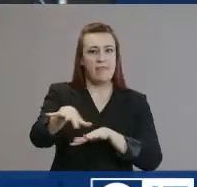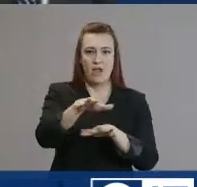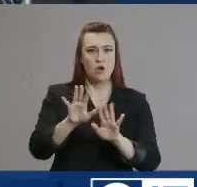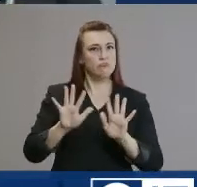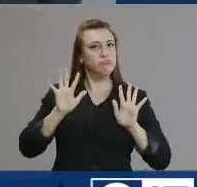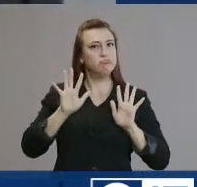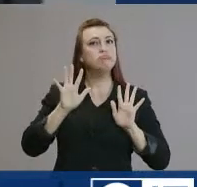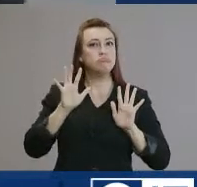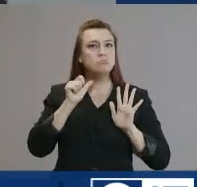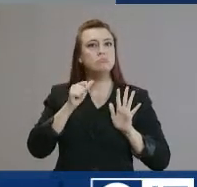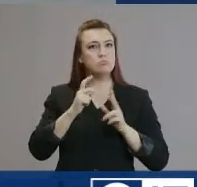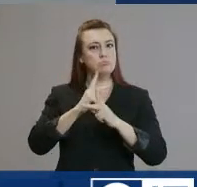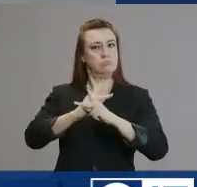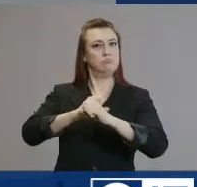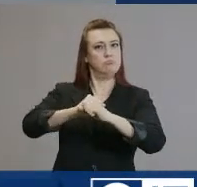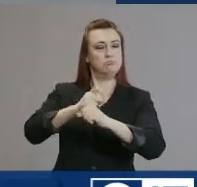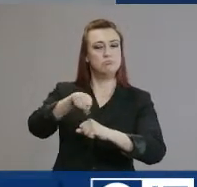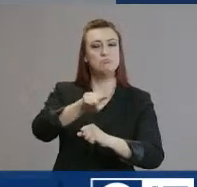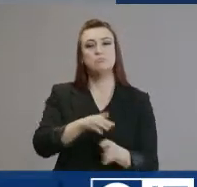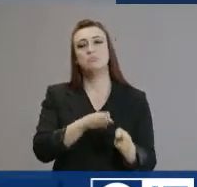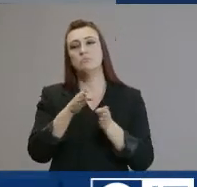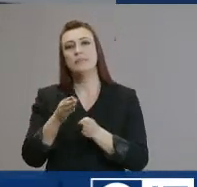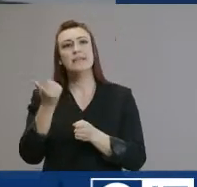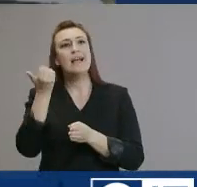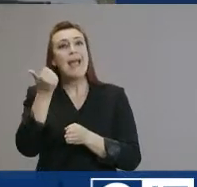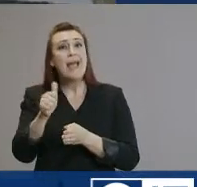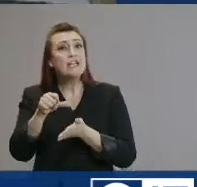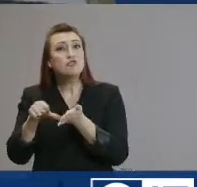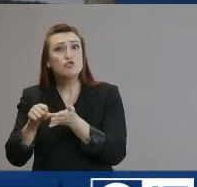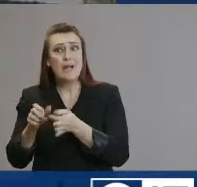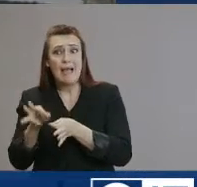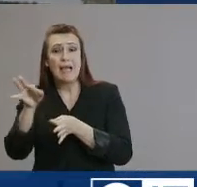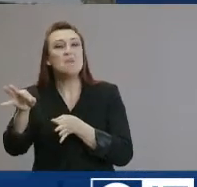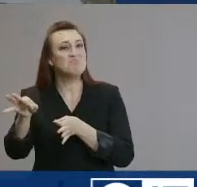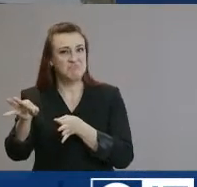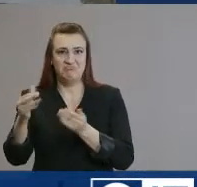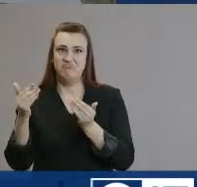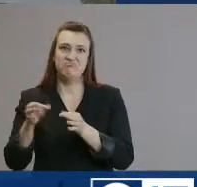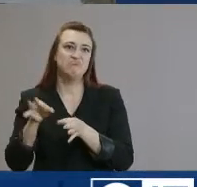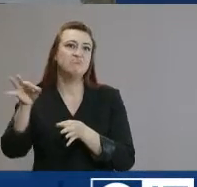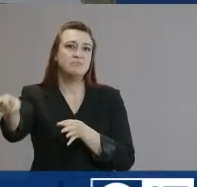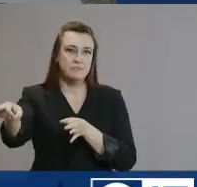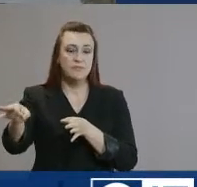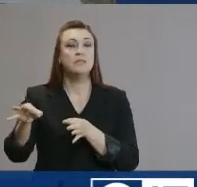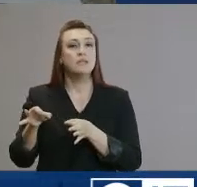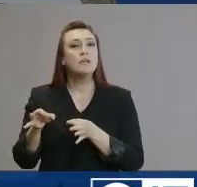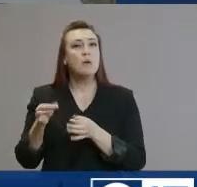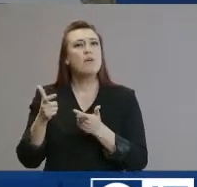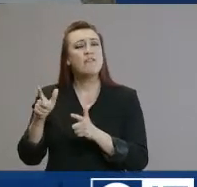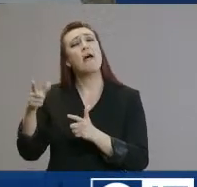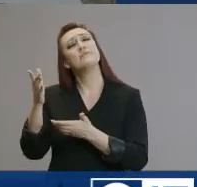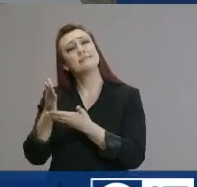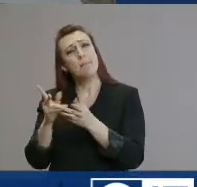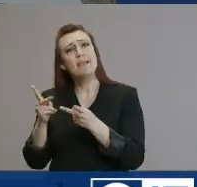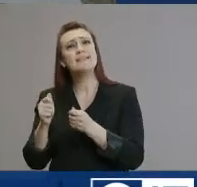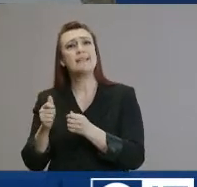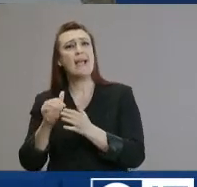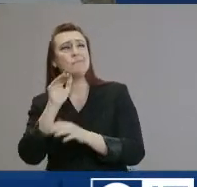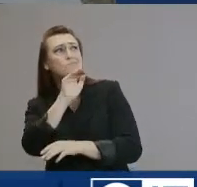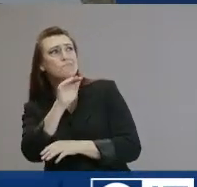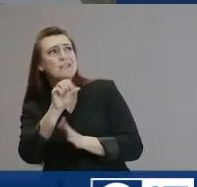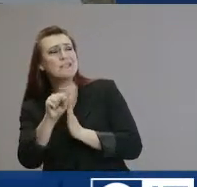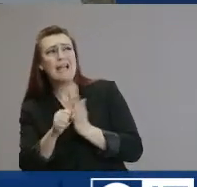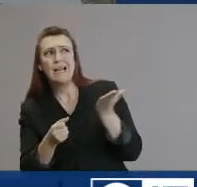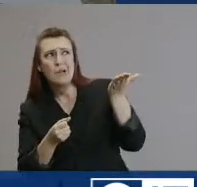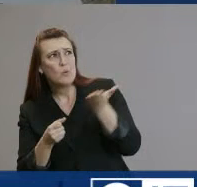and allowed facilities to request exemptions from that executive order, and we have issued a stay-at-home order. And the goal